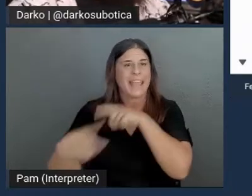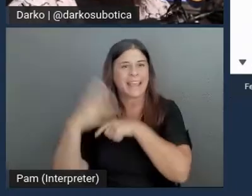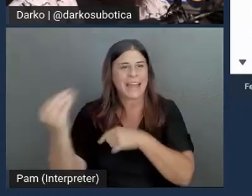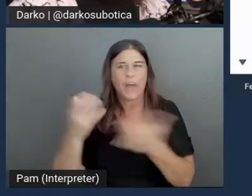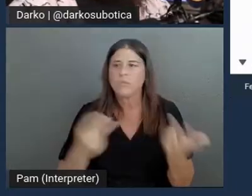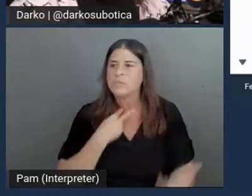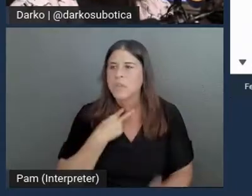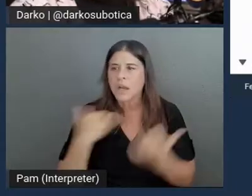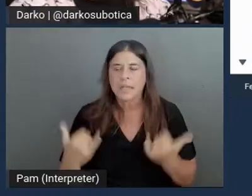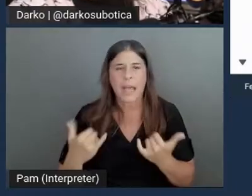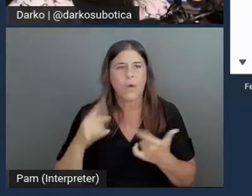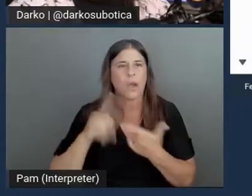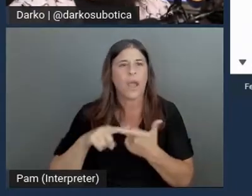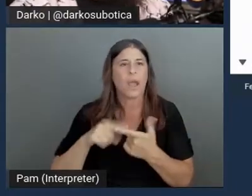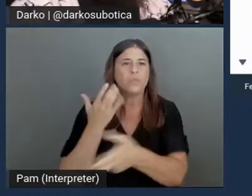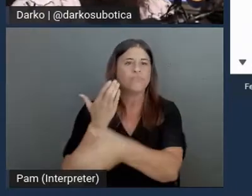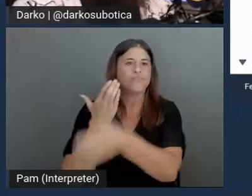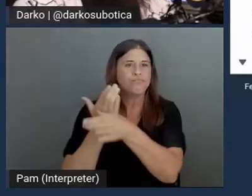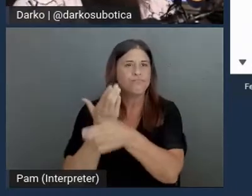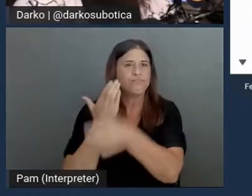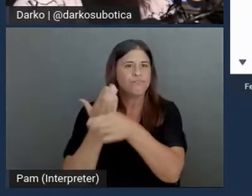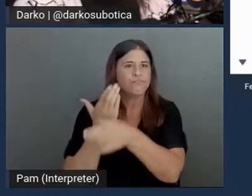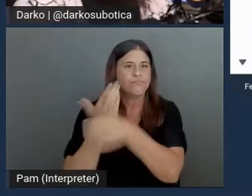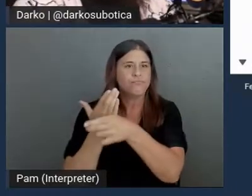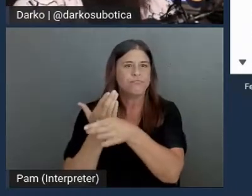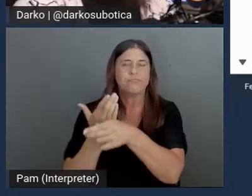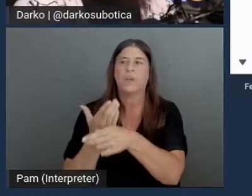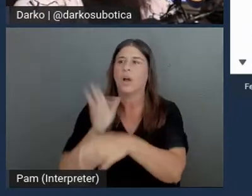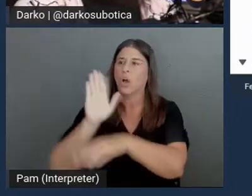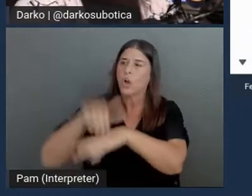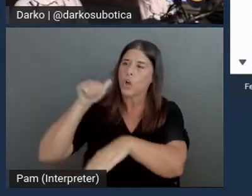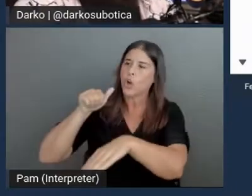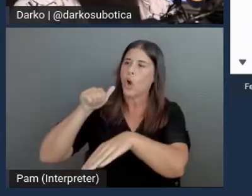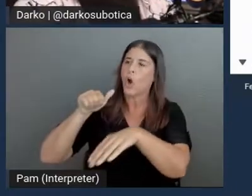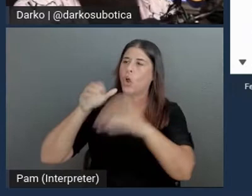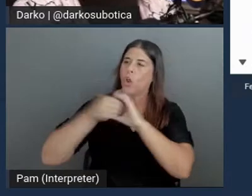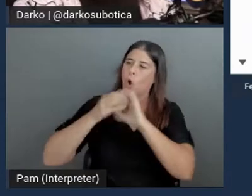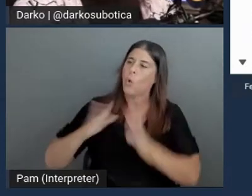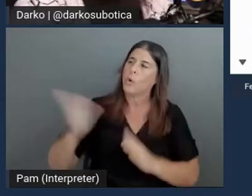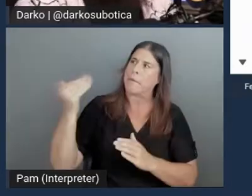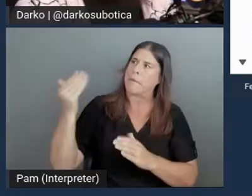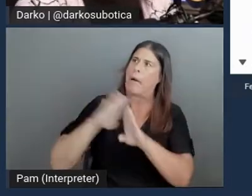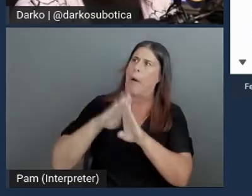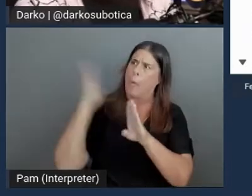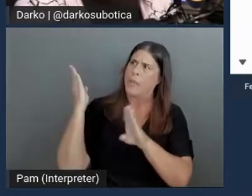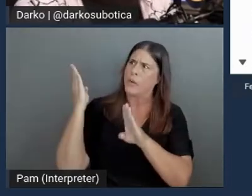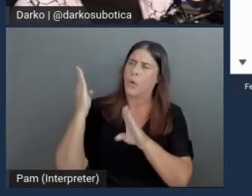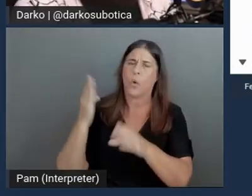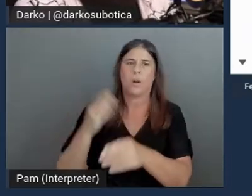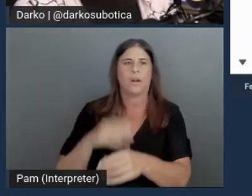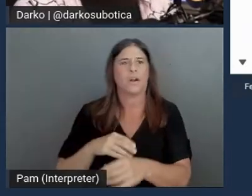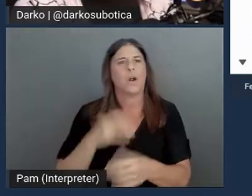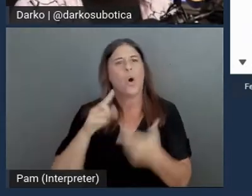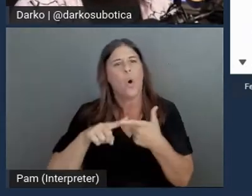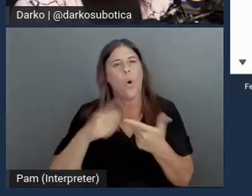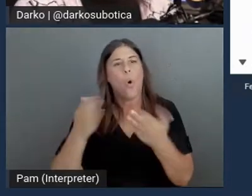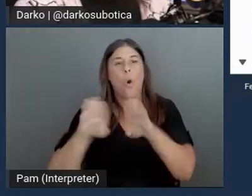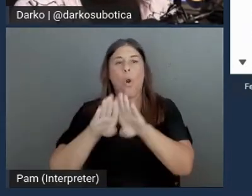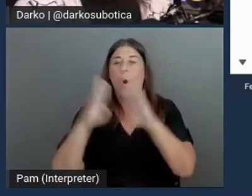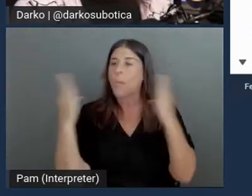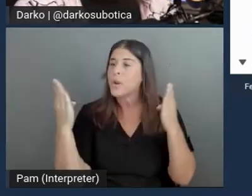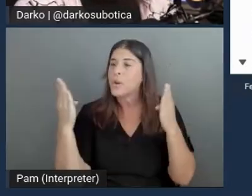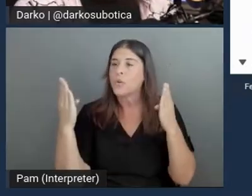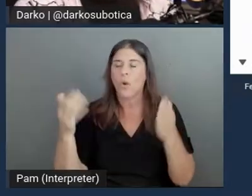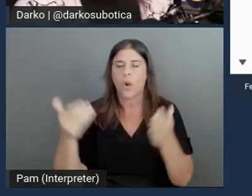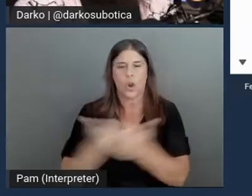it needs to call its master to come in and open it up. Or it opened up a door and it has a whole new